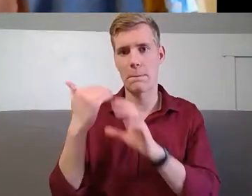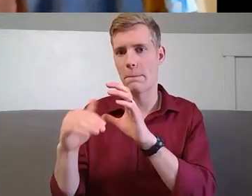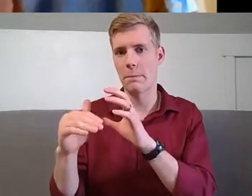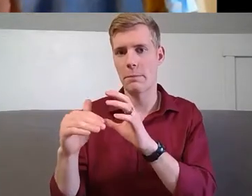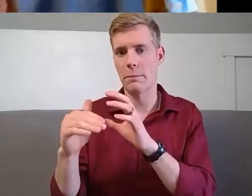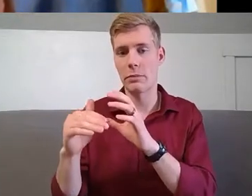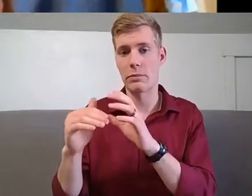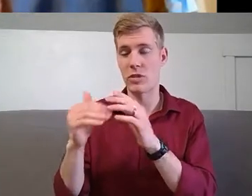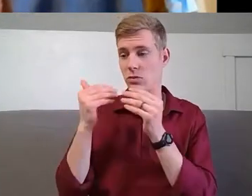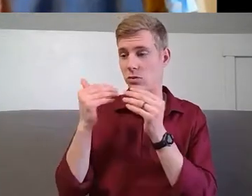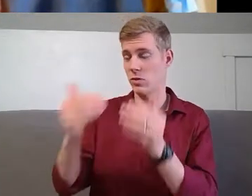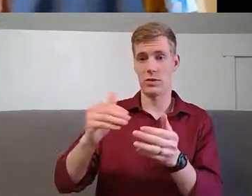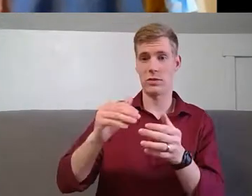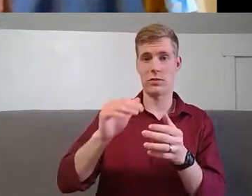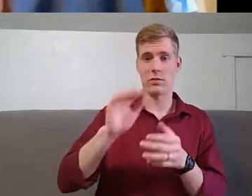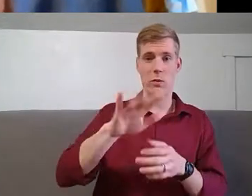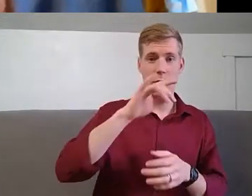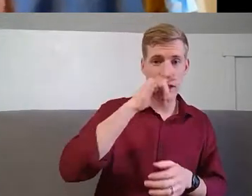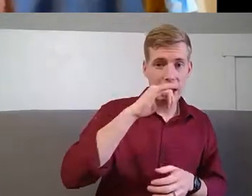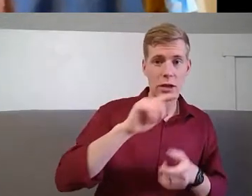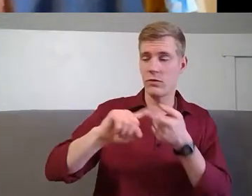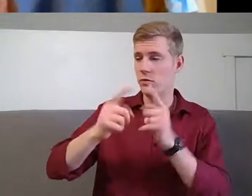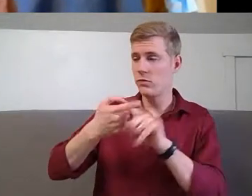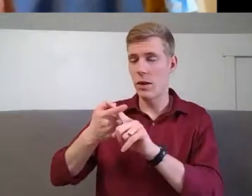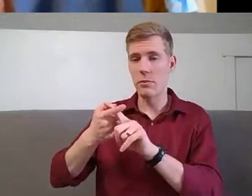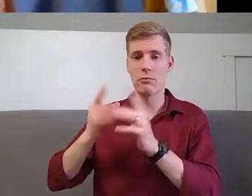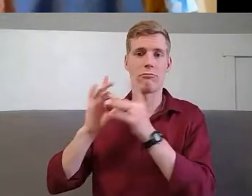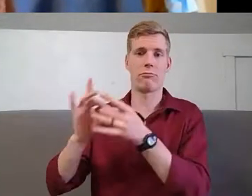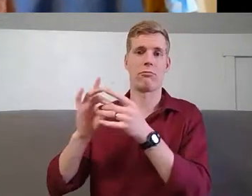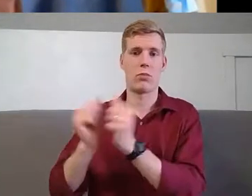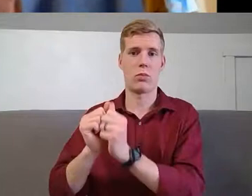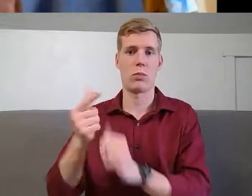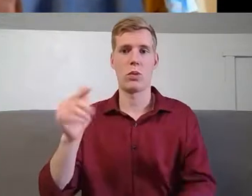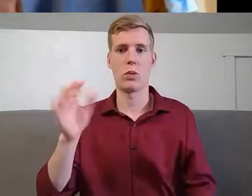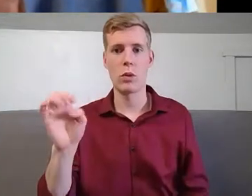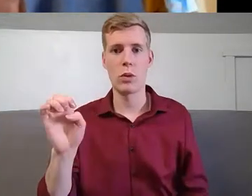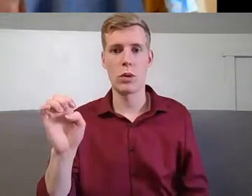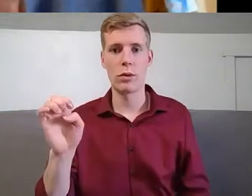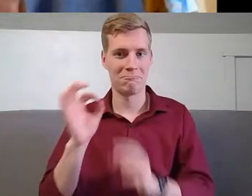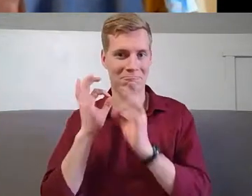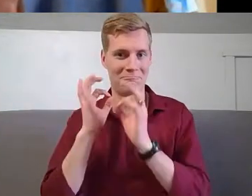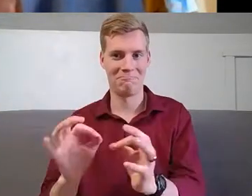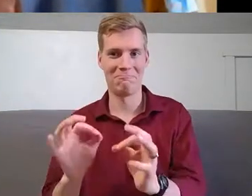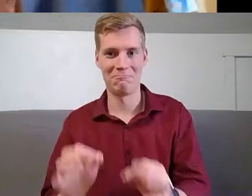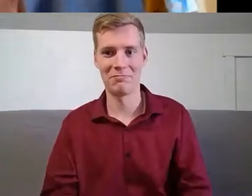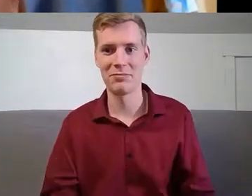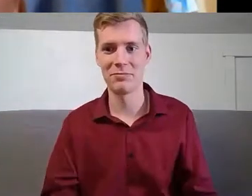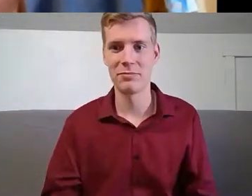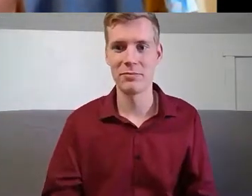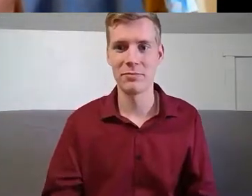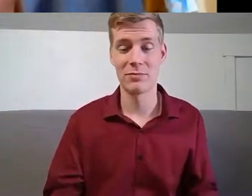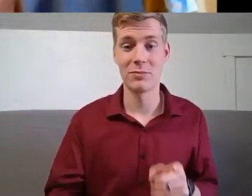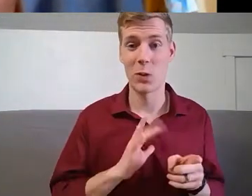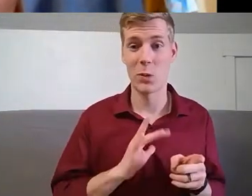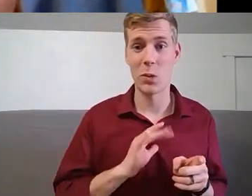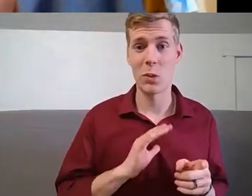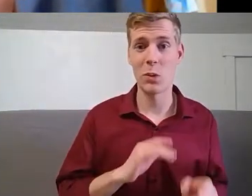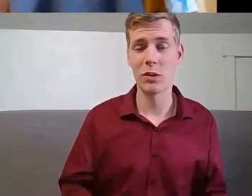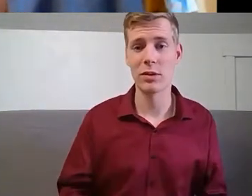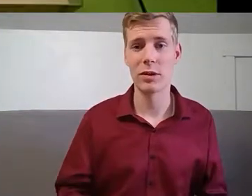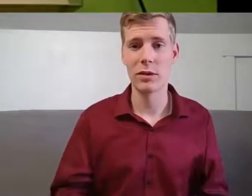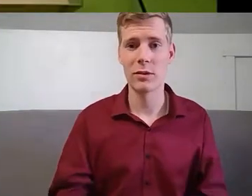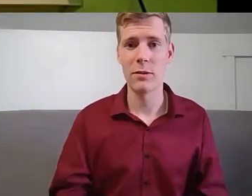Let them hang out. Let them use that platform because it works. That's awesome.